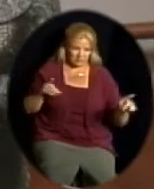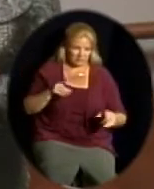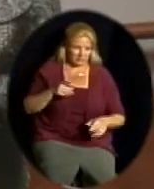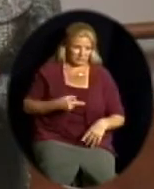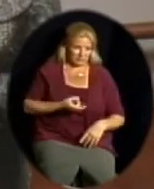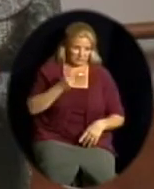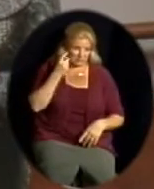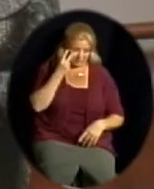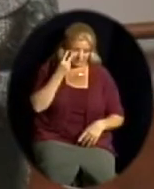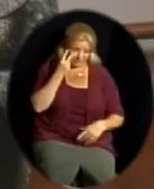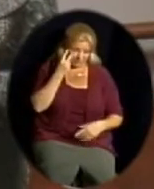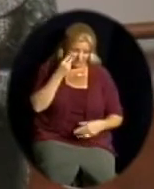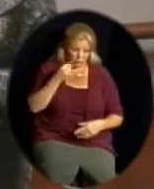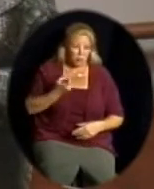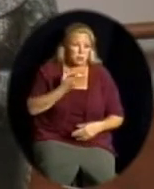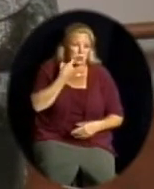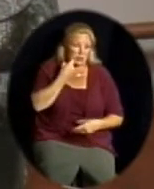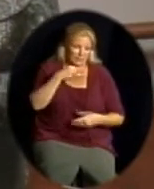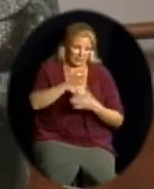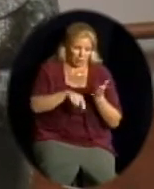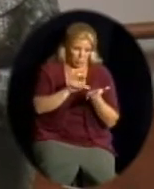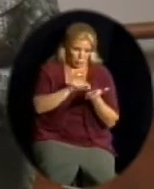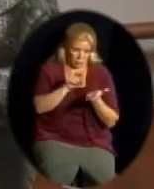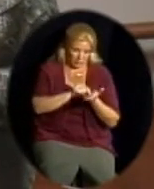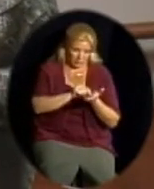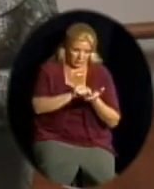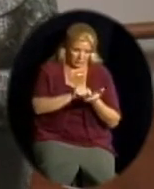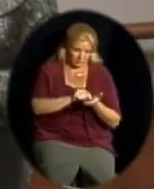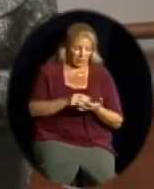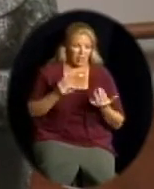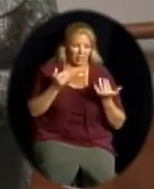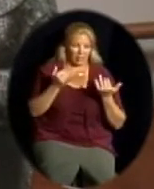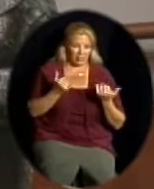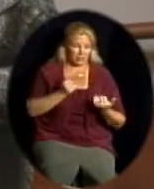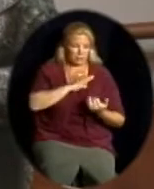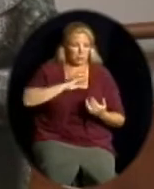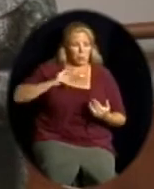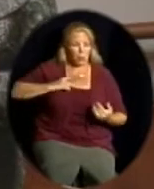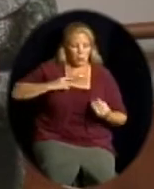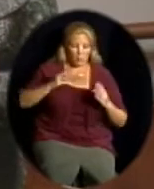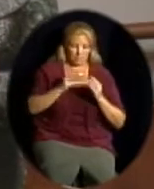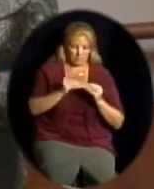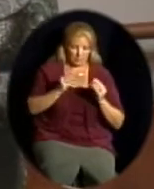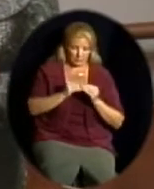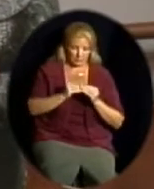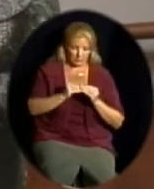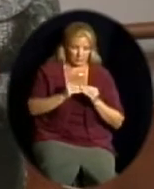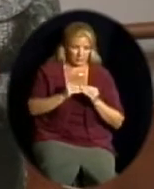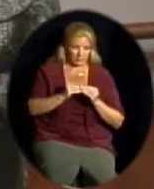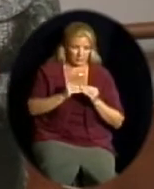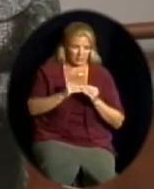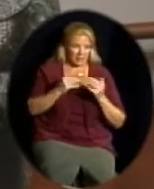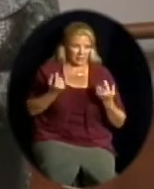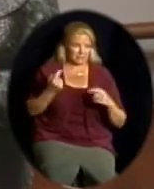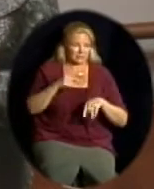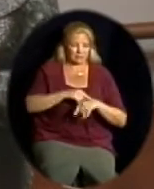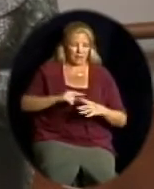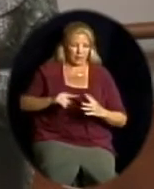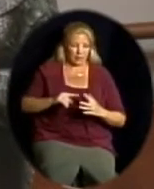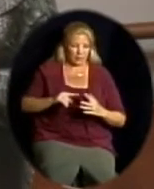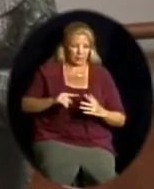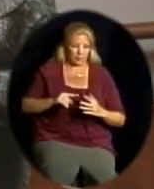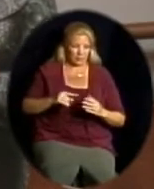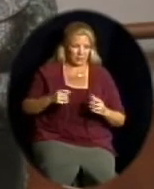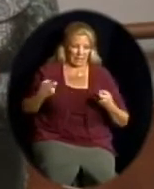release as well, that we're beginning with this board meeting to conduct it in electronic format. And